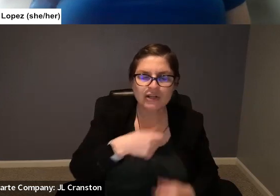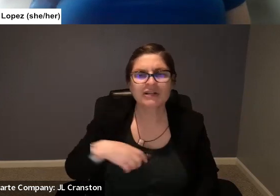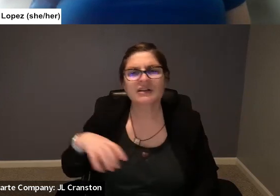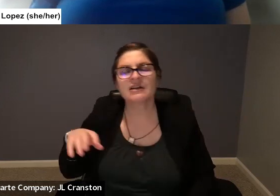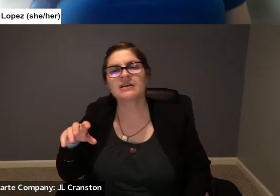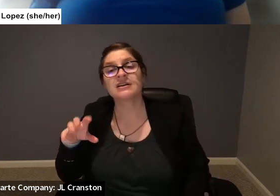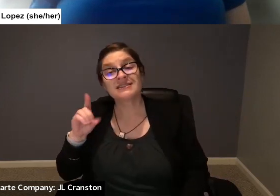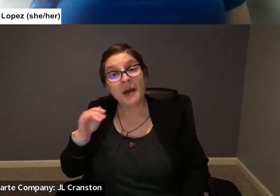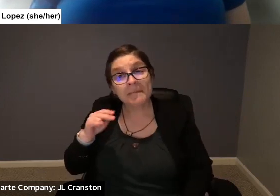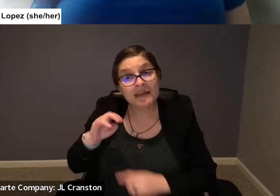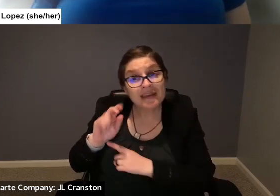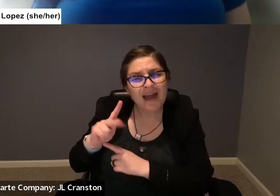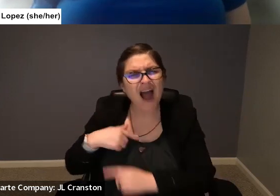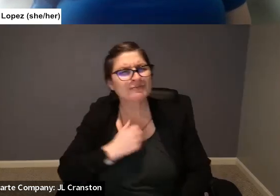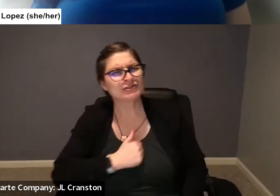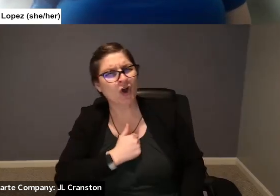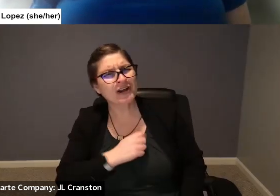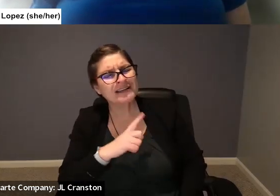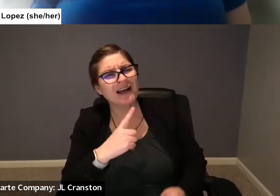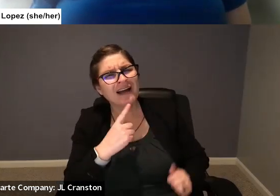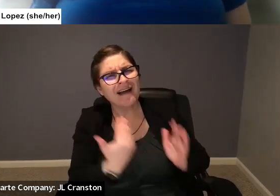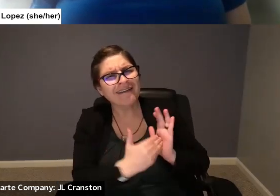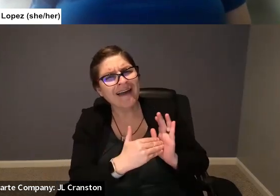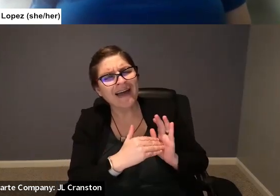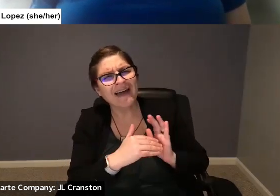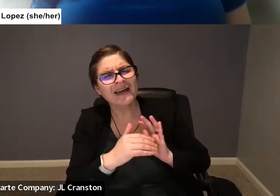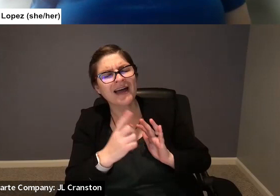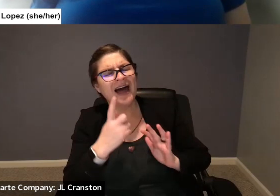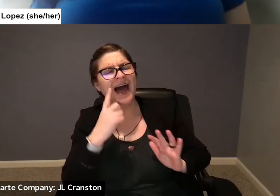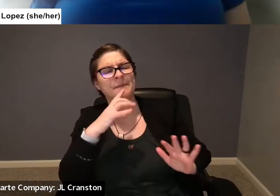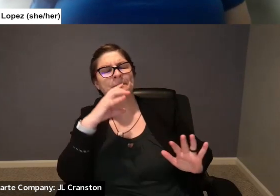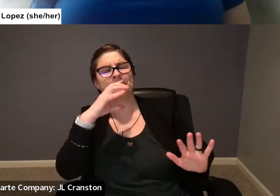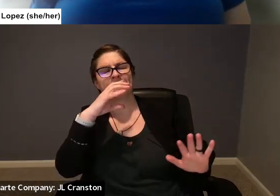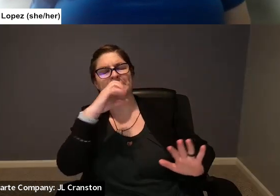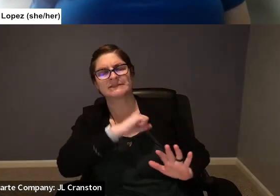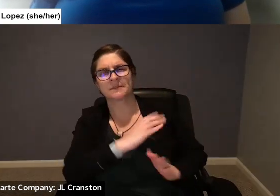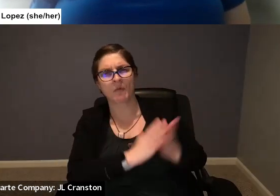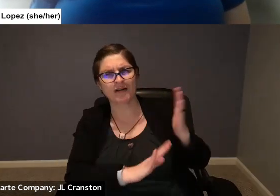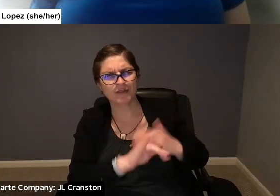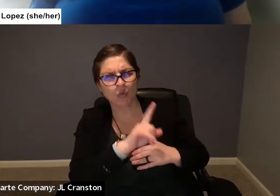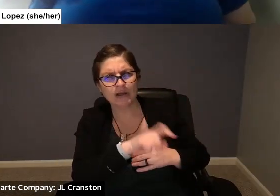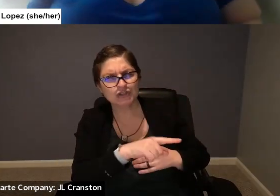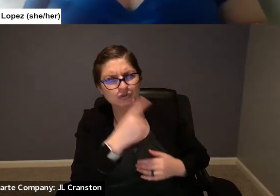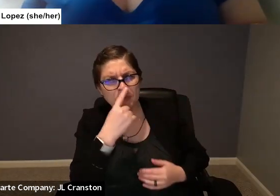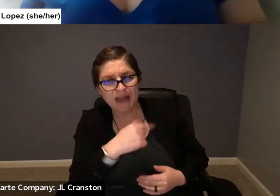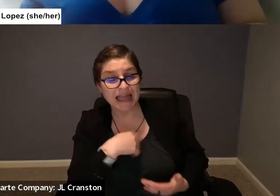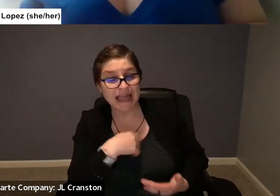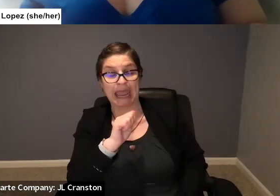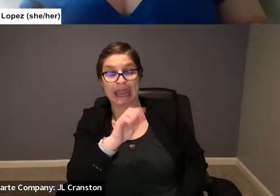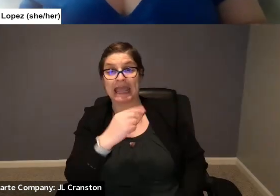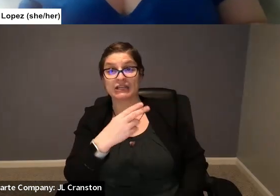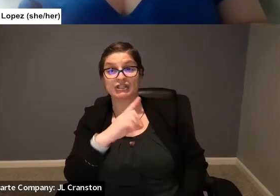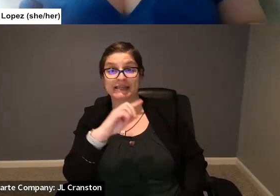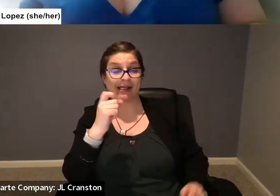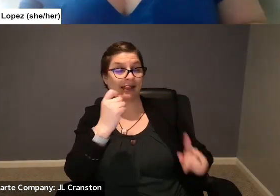the first question? I'm sorry, I focused out and missed part of it. Sure. It's of ADHD.